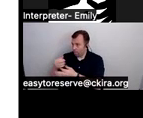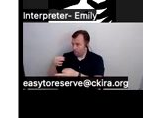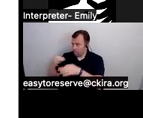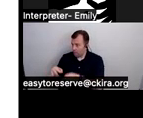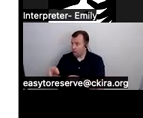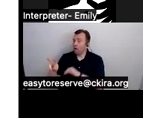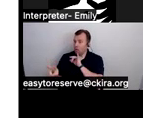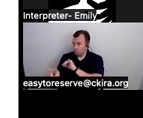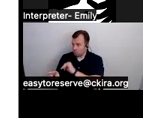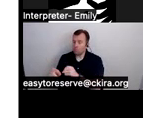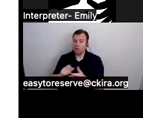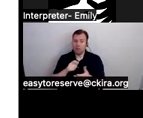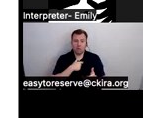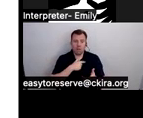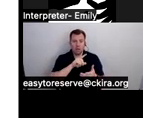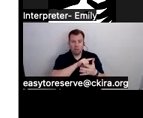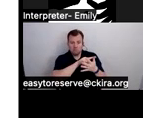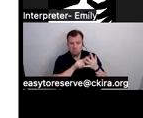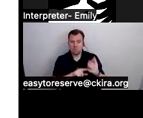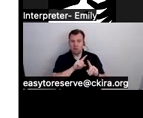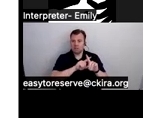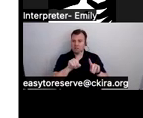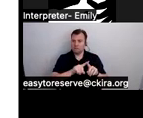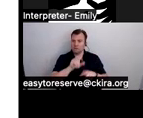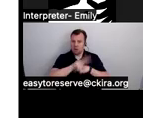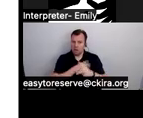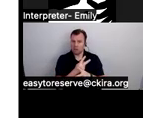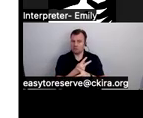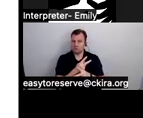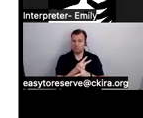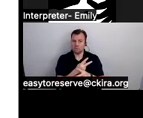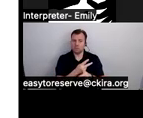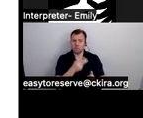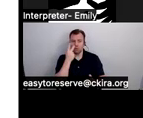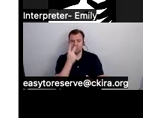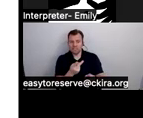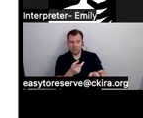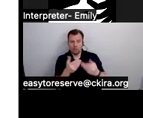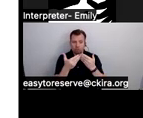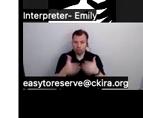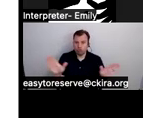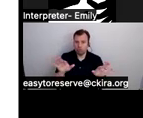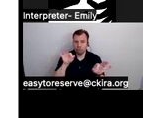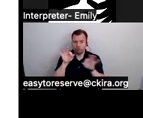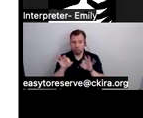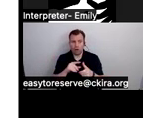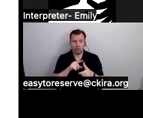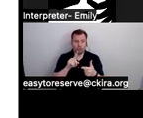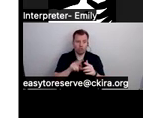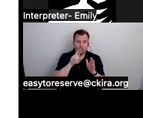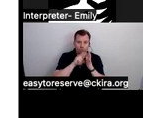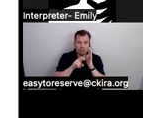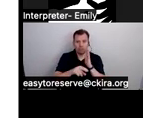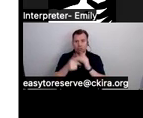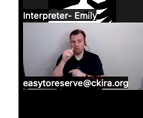different types of funding mechanisms can be found on this page. And you can see some of that here. Say general instructions, they have instructions for research